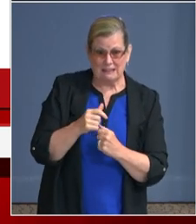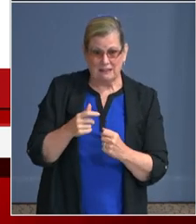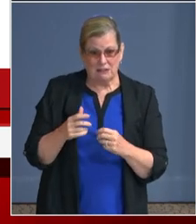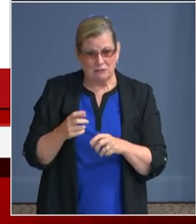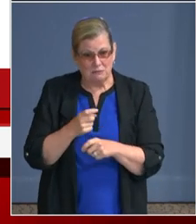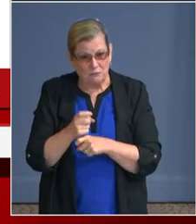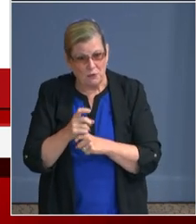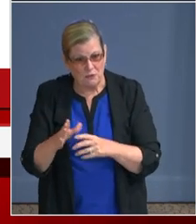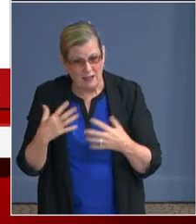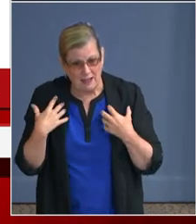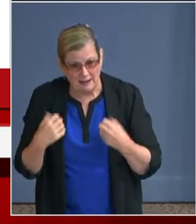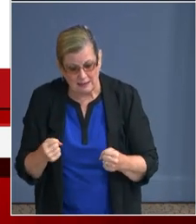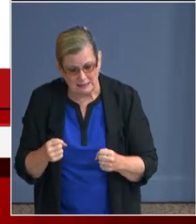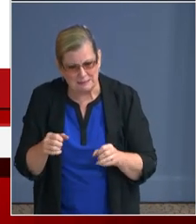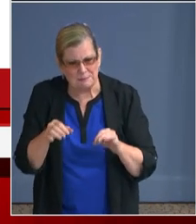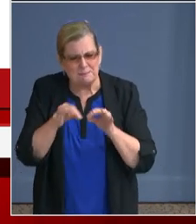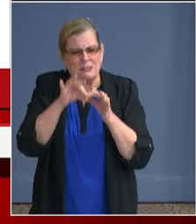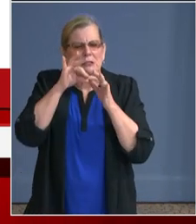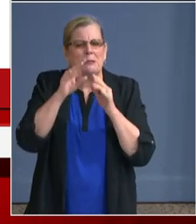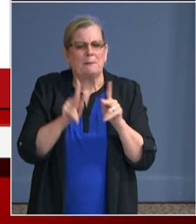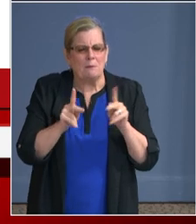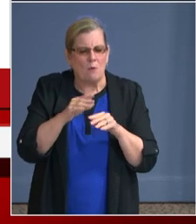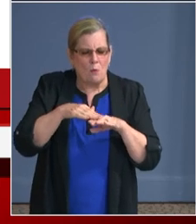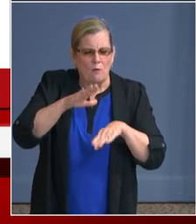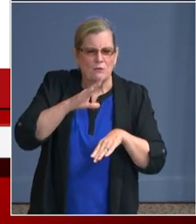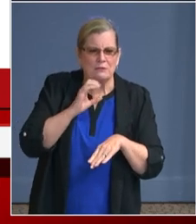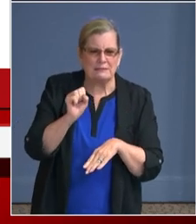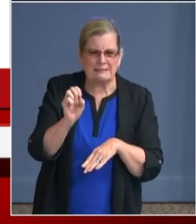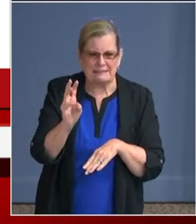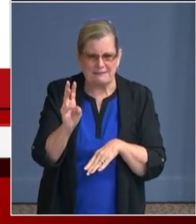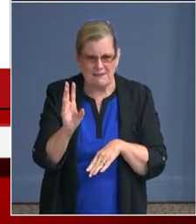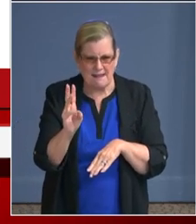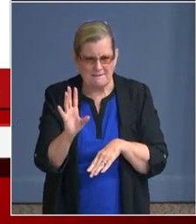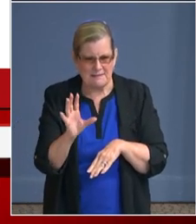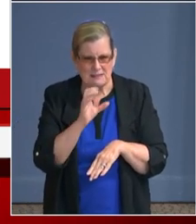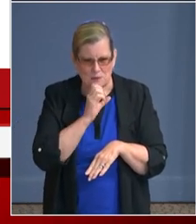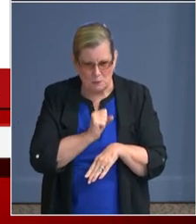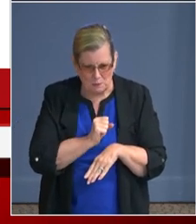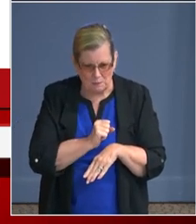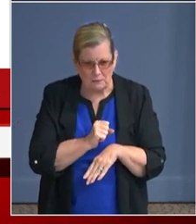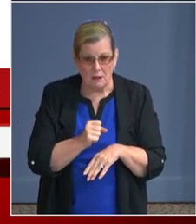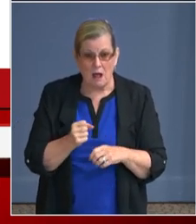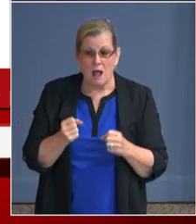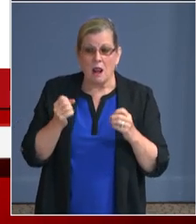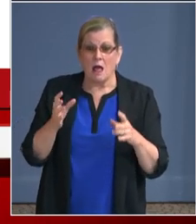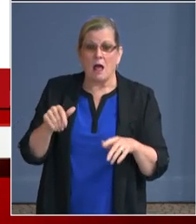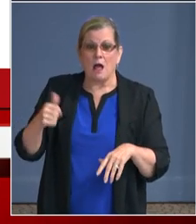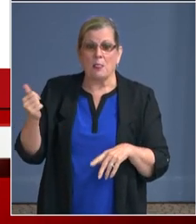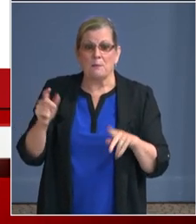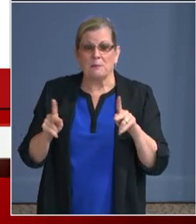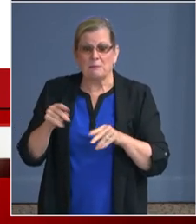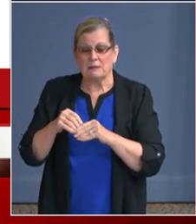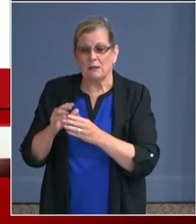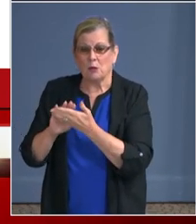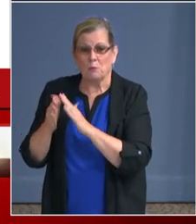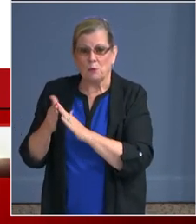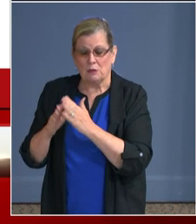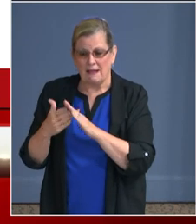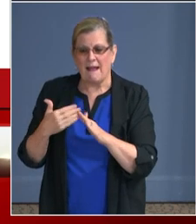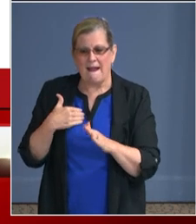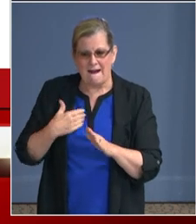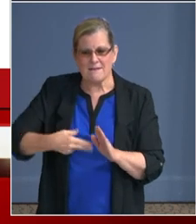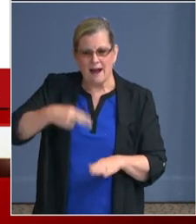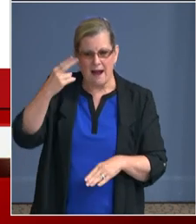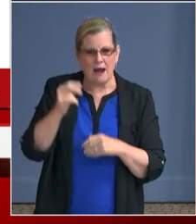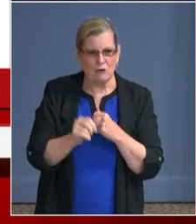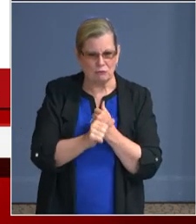above the age of 65, and people who spend considerable amount of time with people who are in those high-risk groups should be